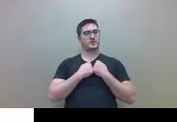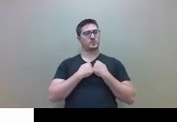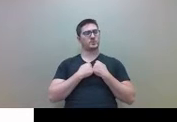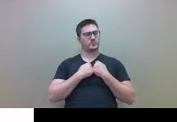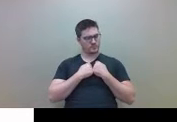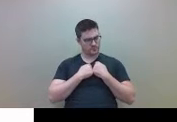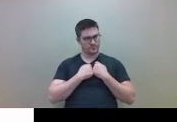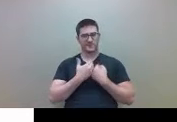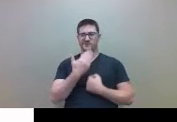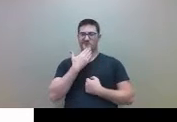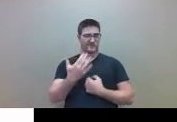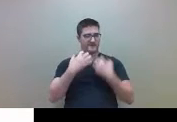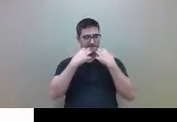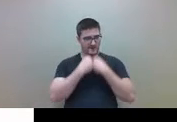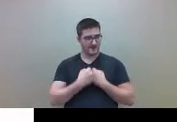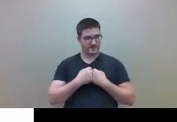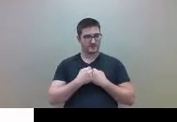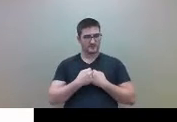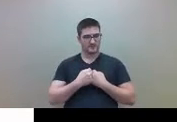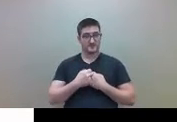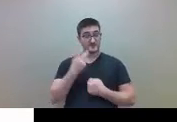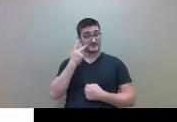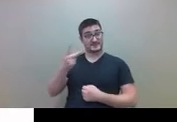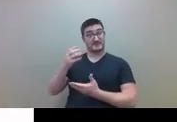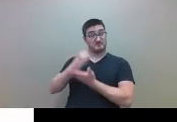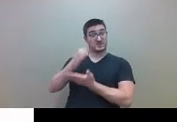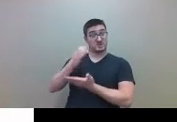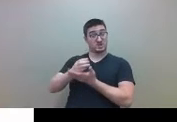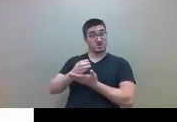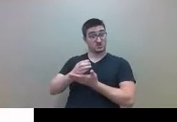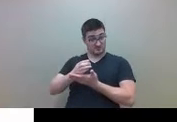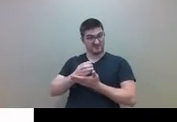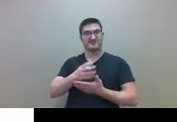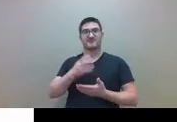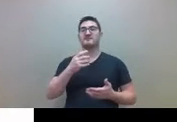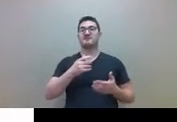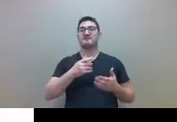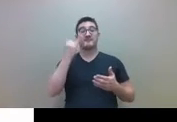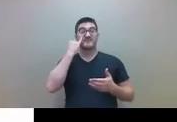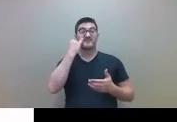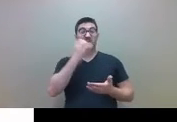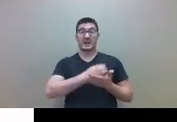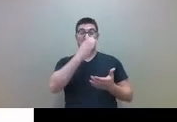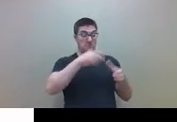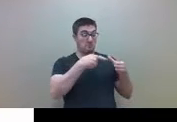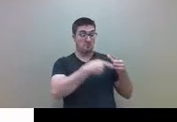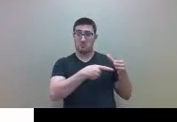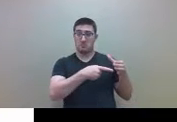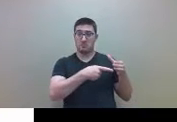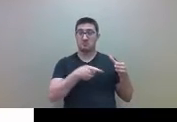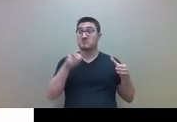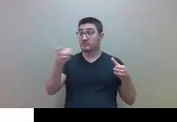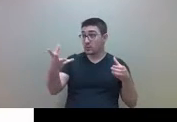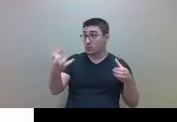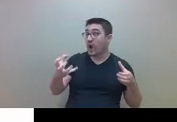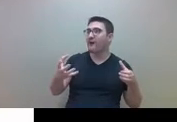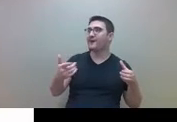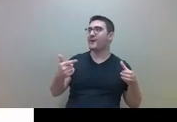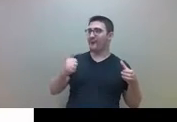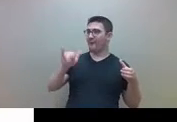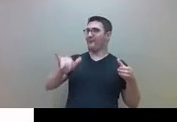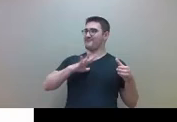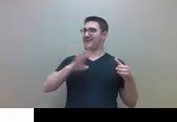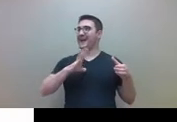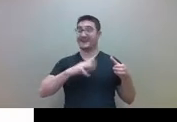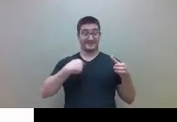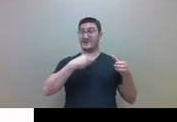You cannot pour from an empty cup. Take care of yourself first. We have to take care of ourselves. It's crucial. That's